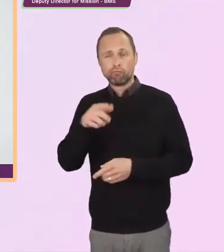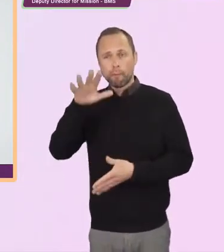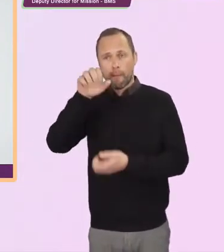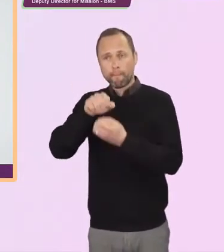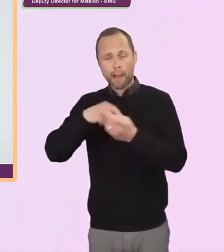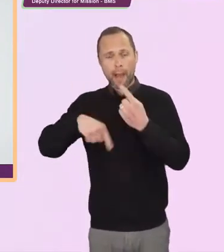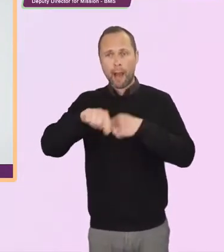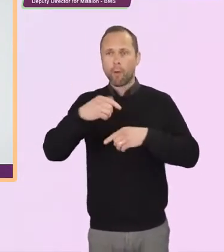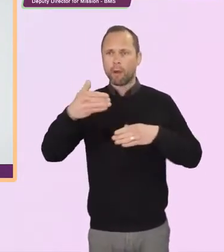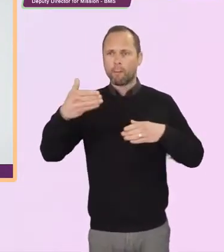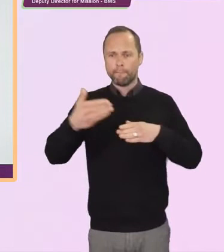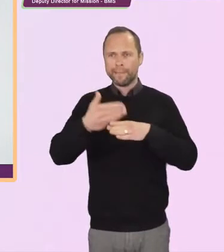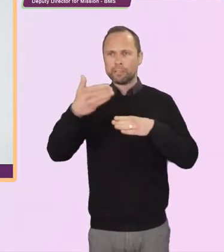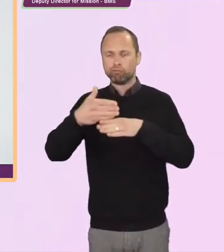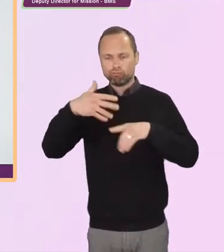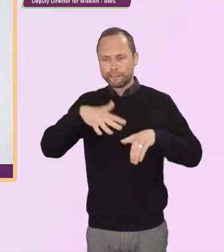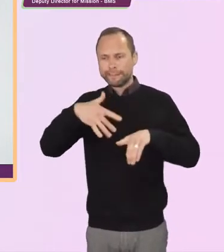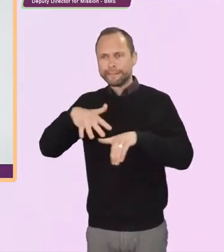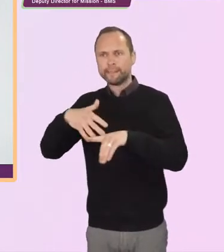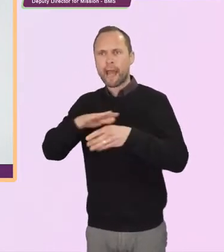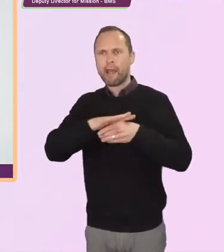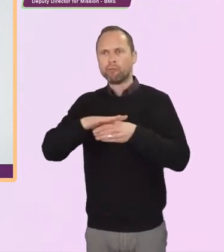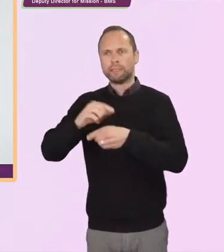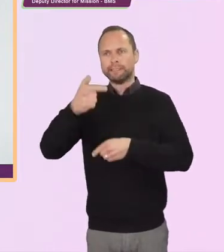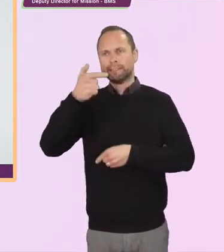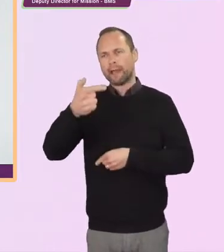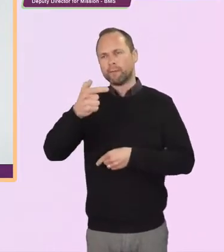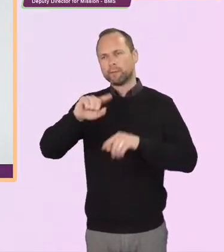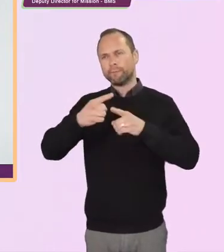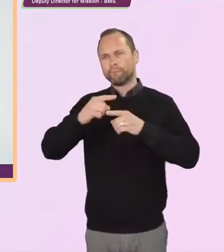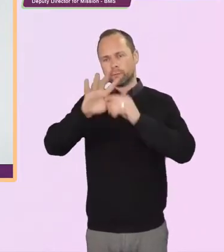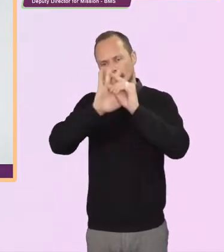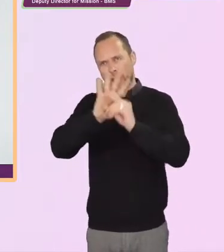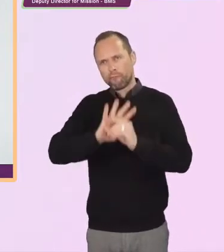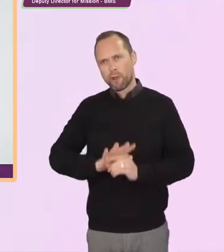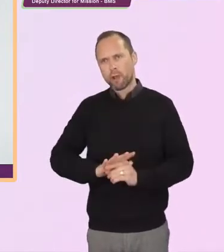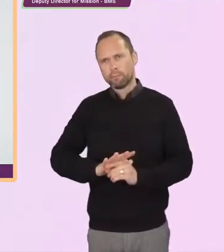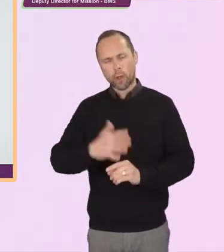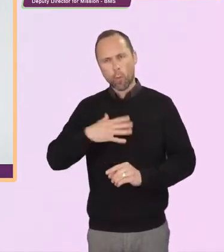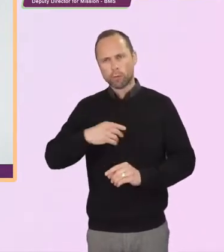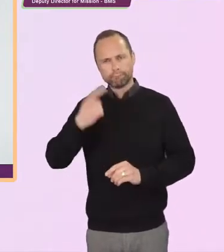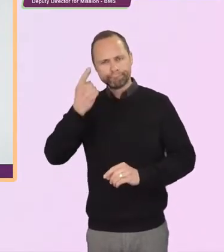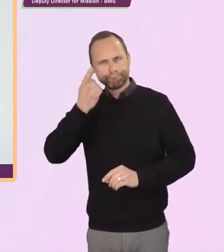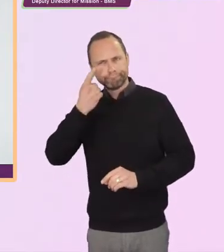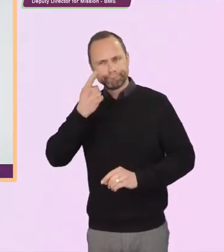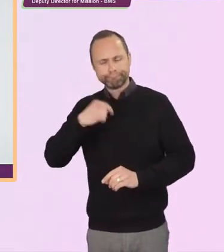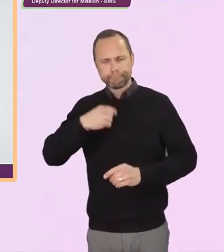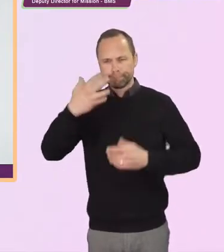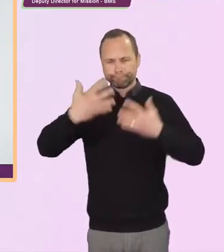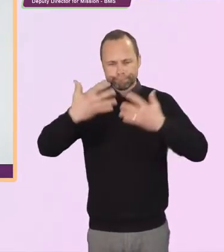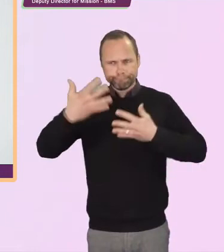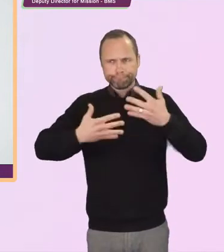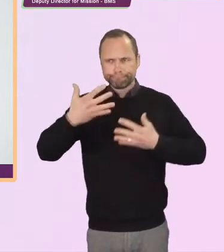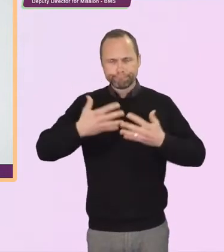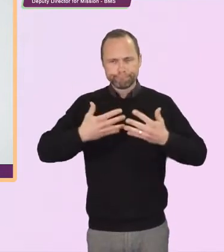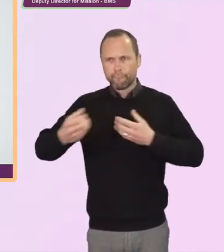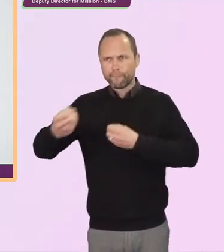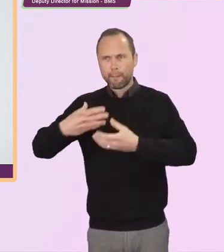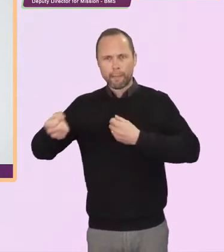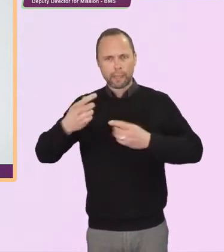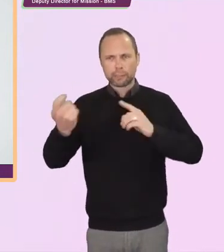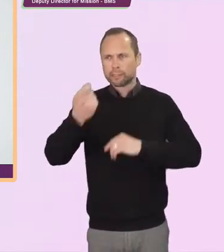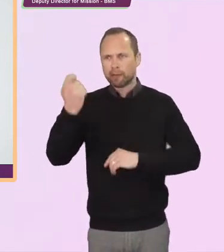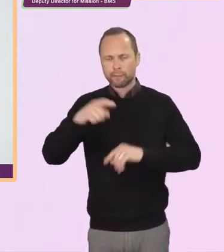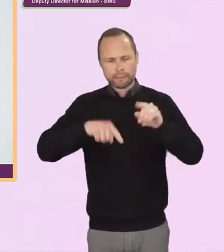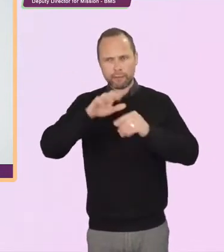different ministry areas. And I suppose what we want to do now is just to look at some of the numbers, reflect back upon success